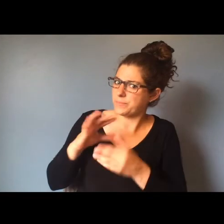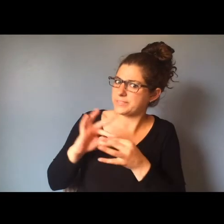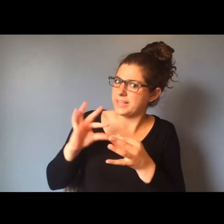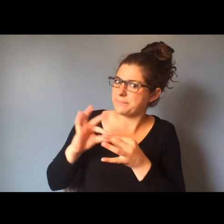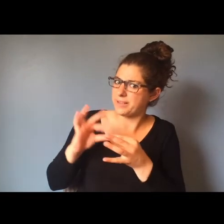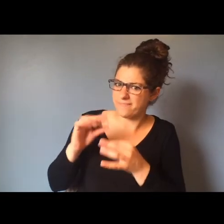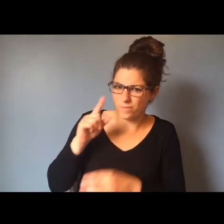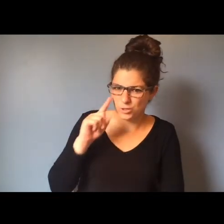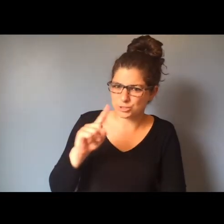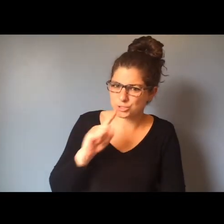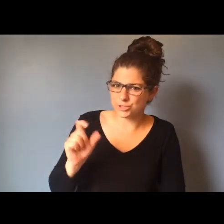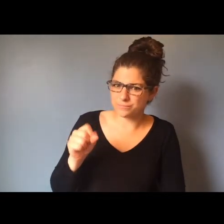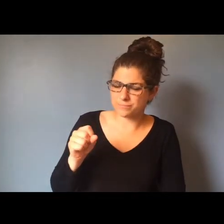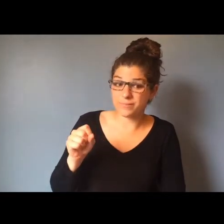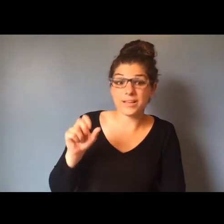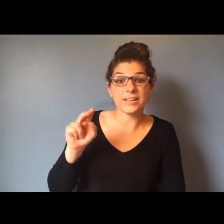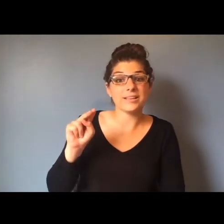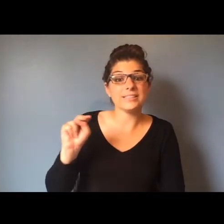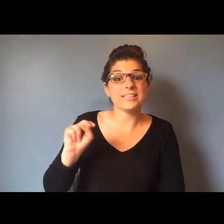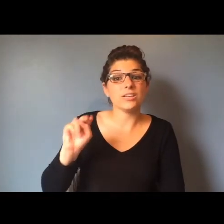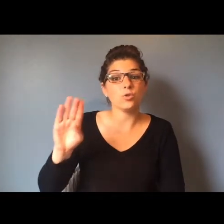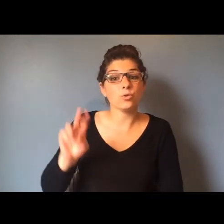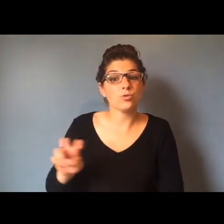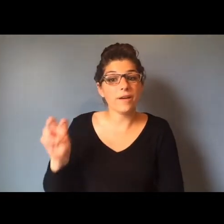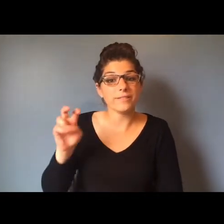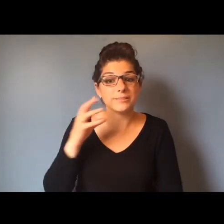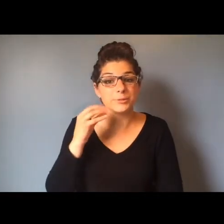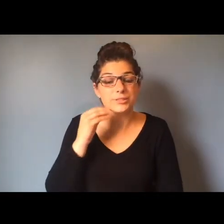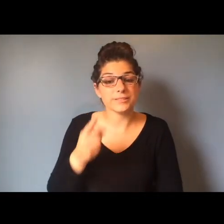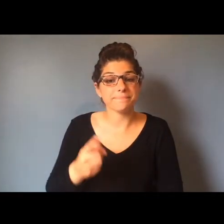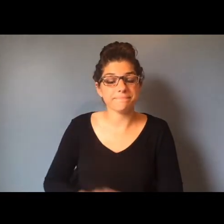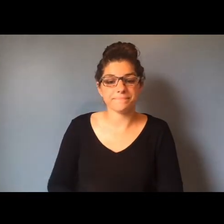for sure. Nikki, what about your travels?